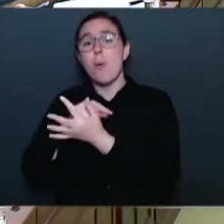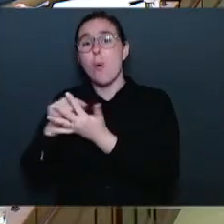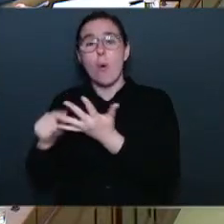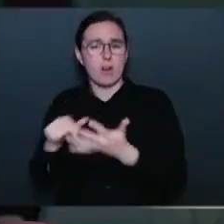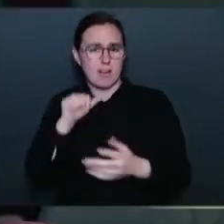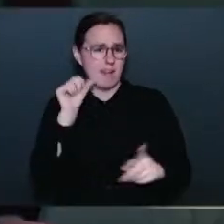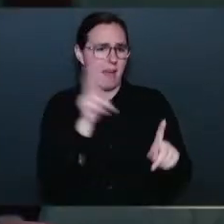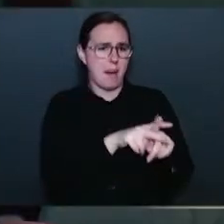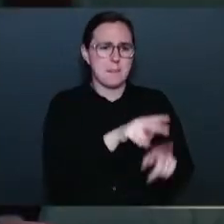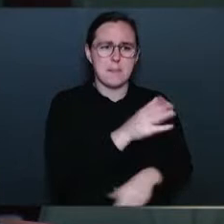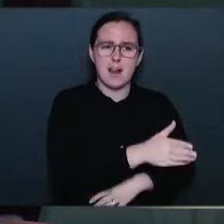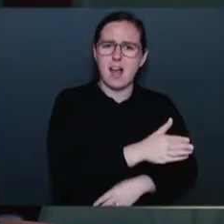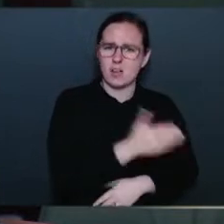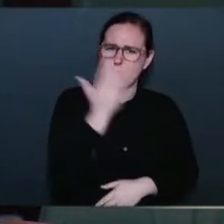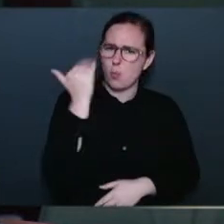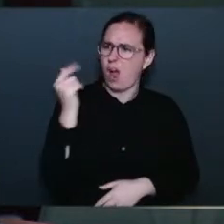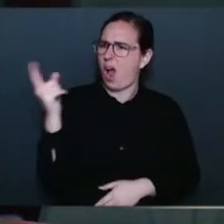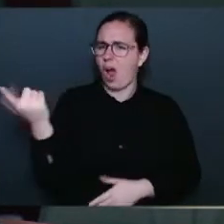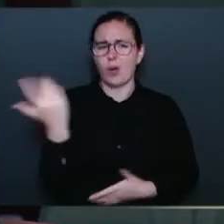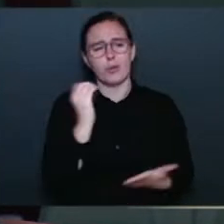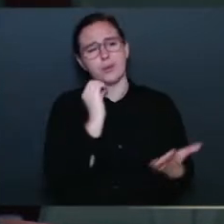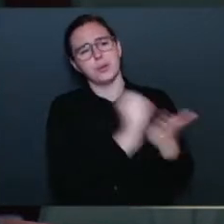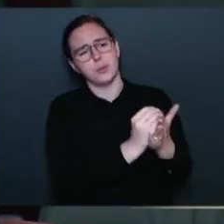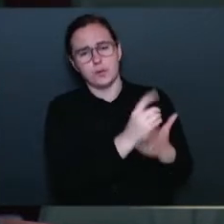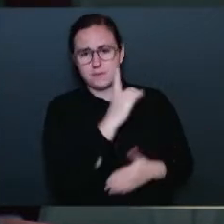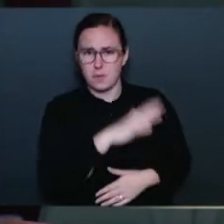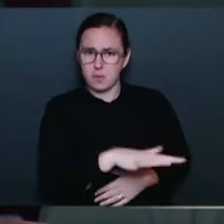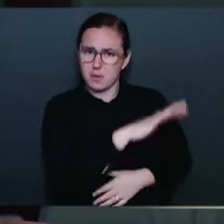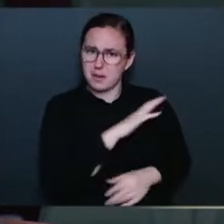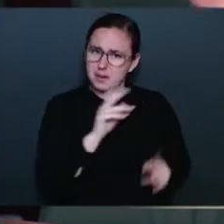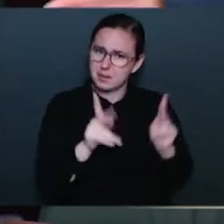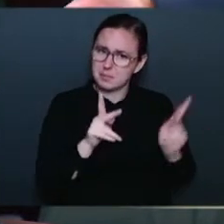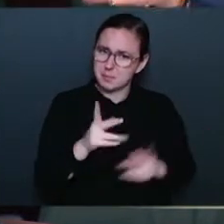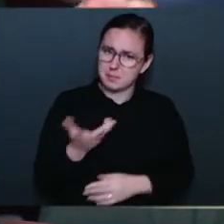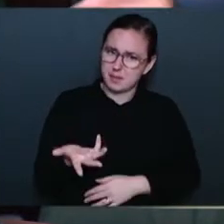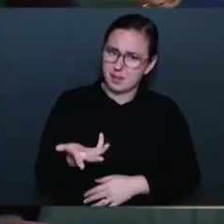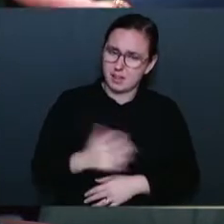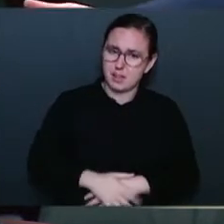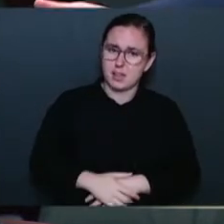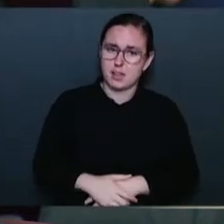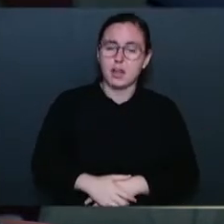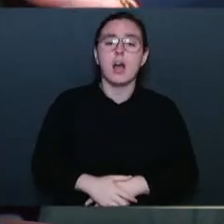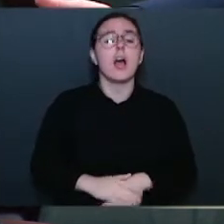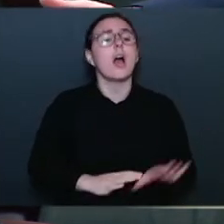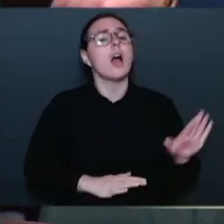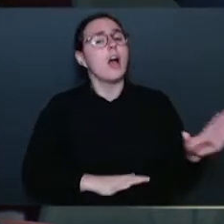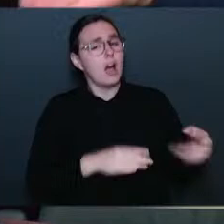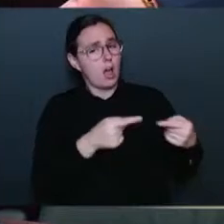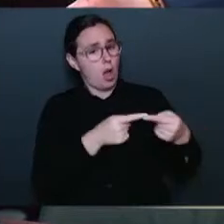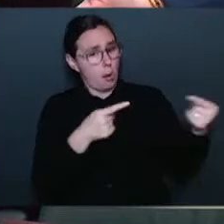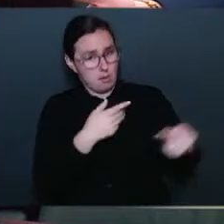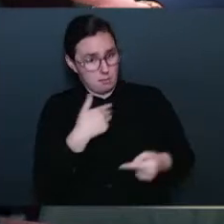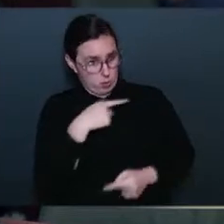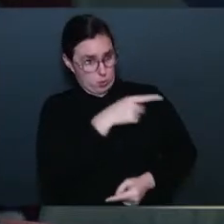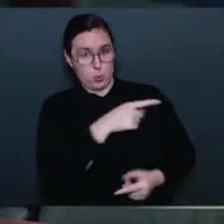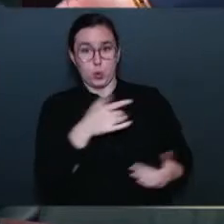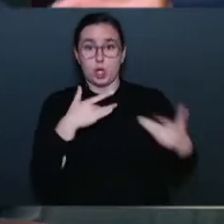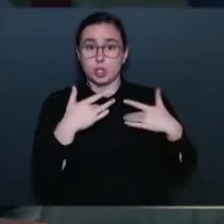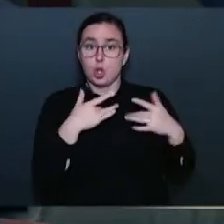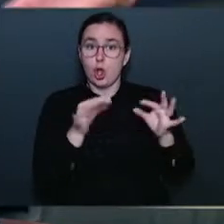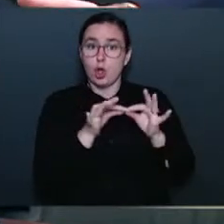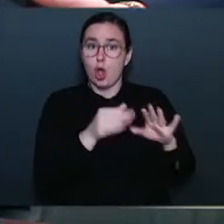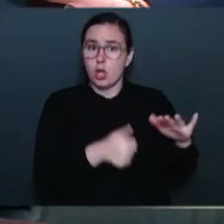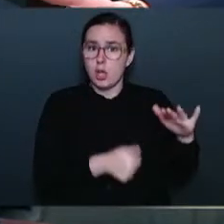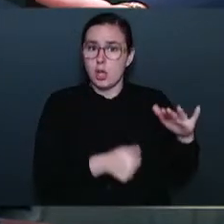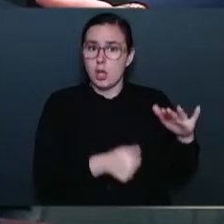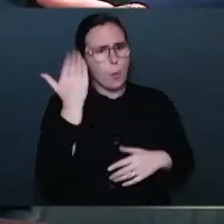you know if the member's opposite were so concerned about the cost of everything going up I don't know why they didn't call out their Federal leader Doug meat Singh when he